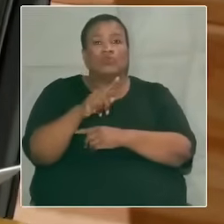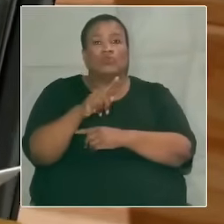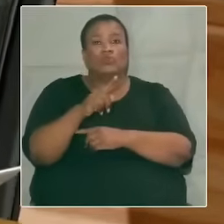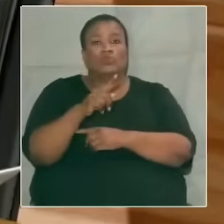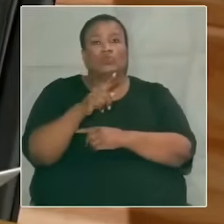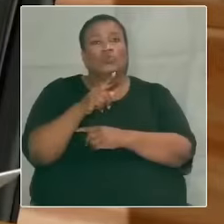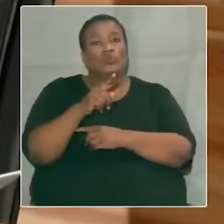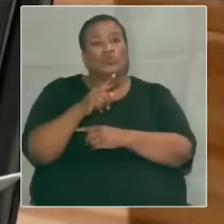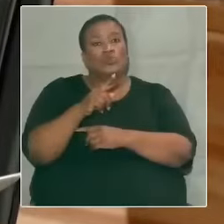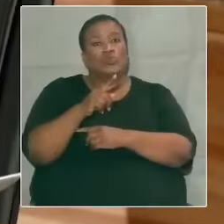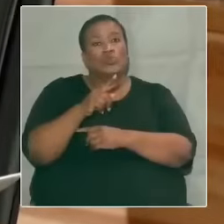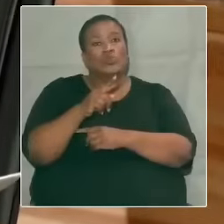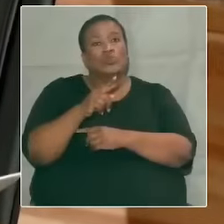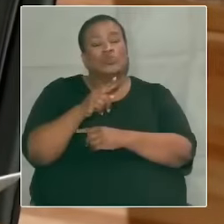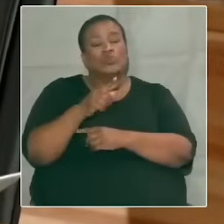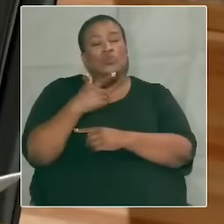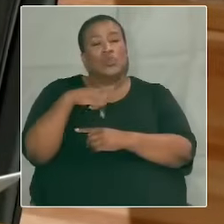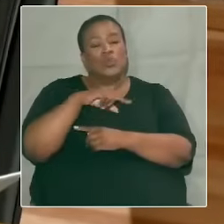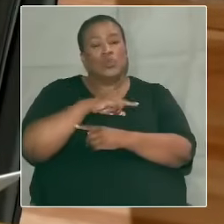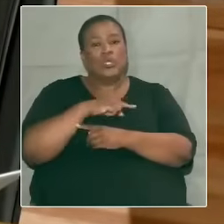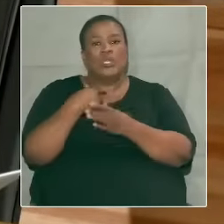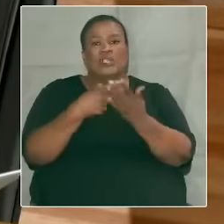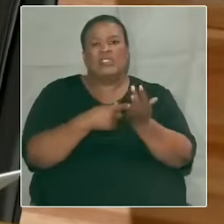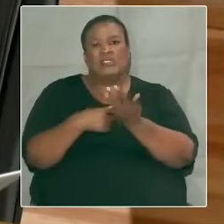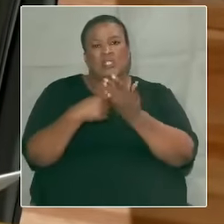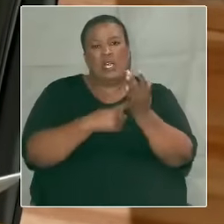paragraph 67 and following.